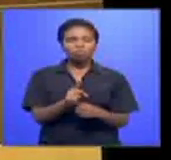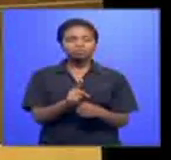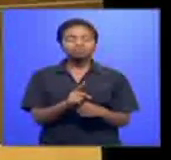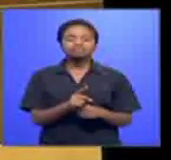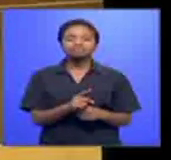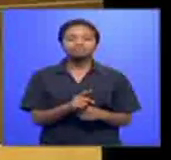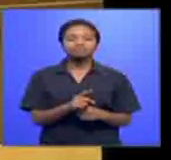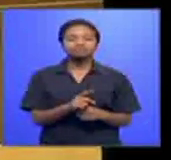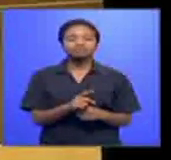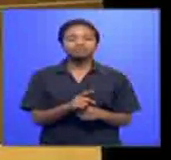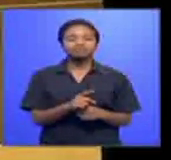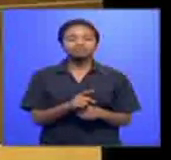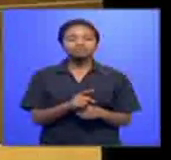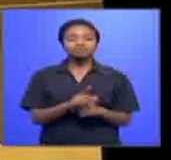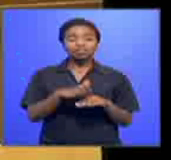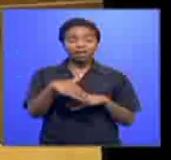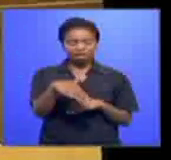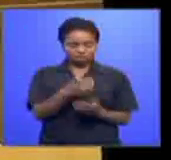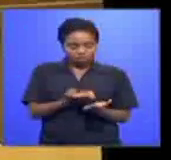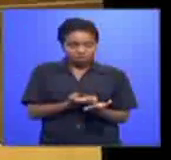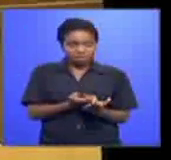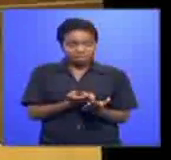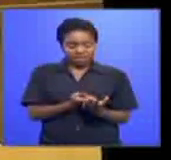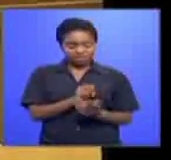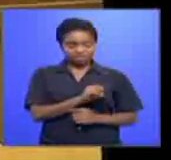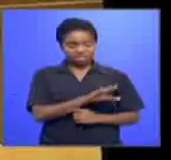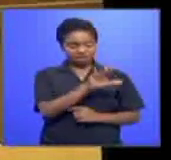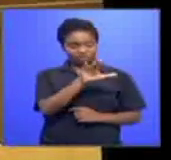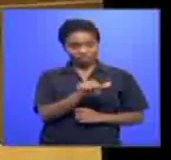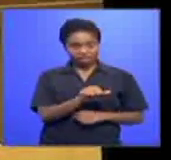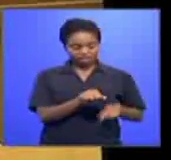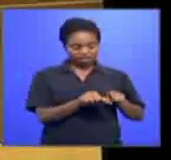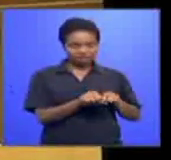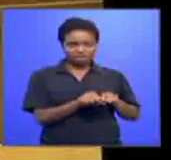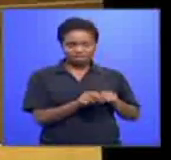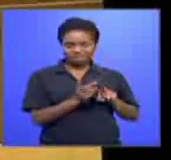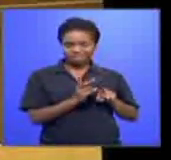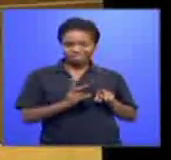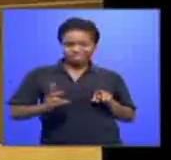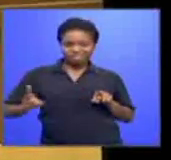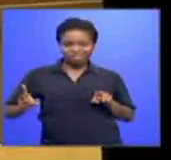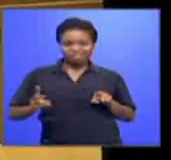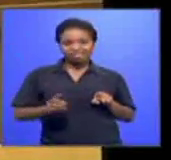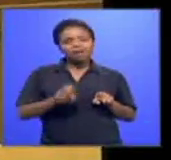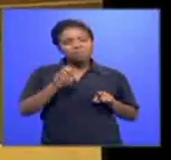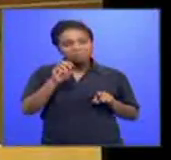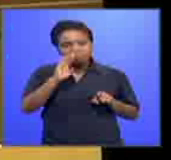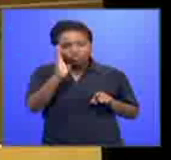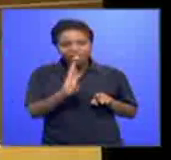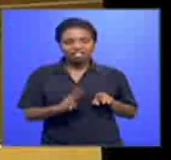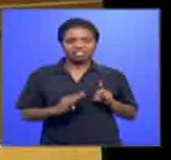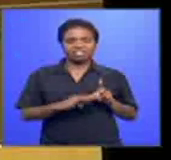diplomatically and economically between South Africa and other BRICS countries.